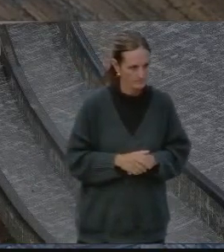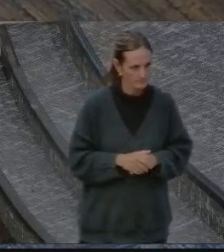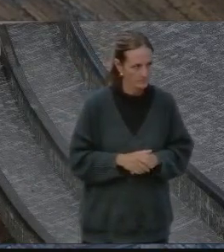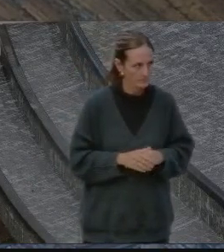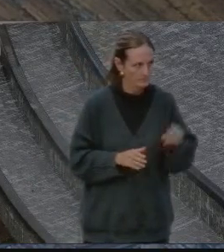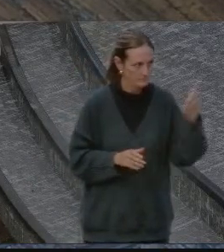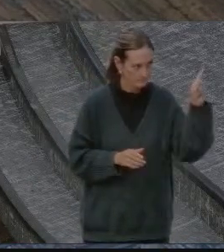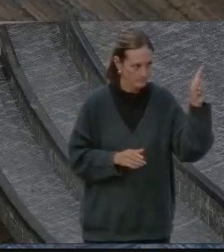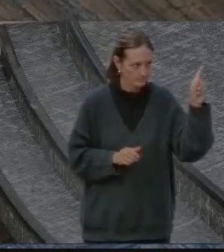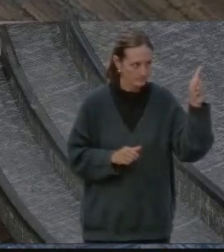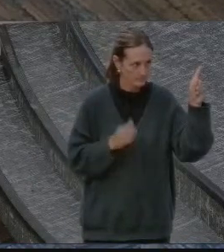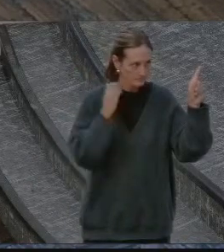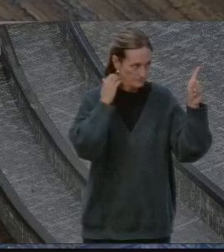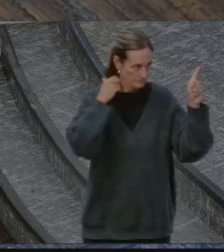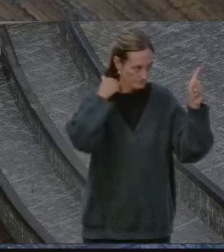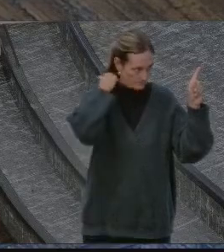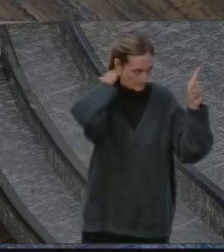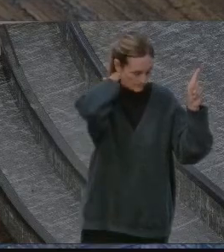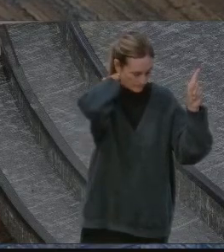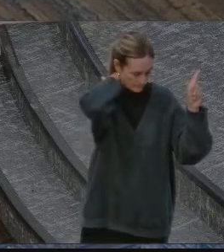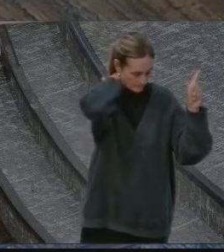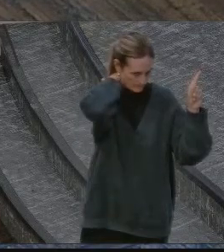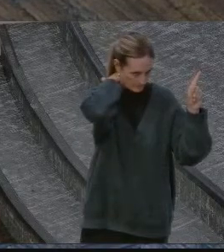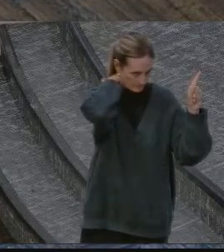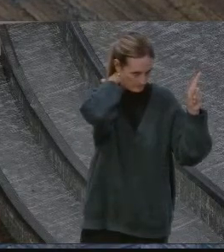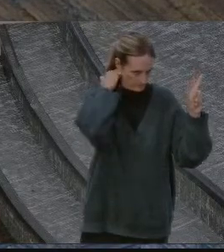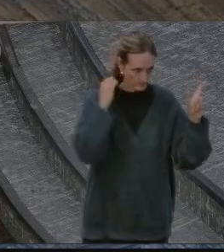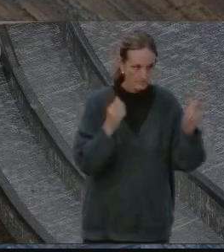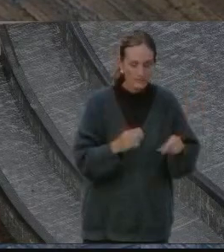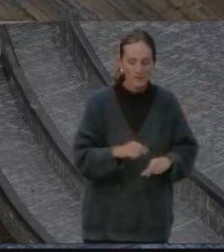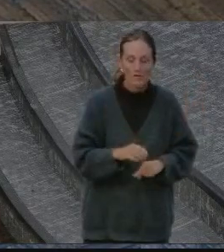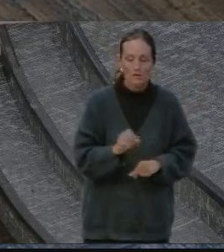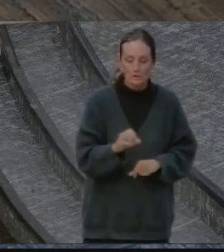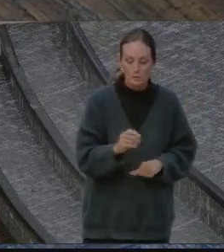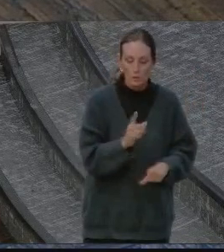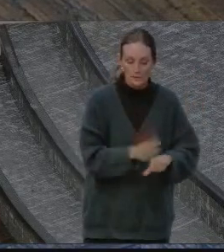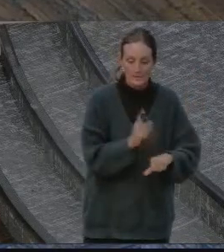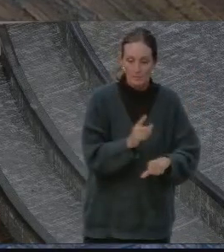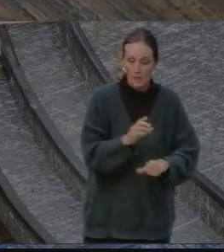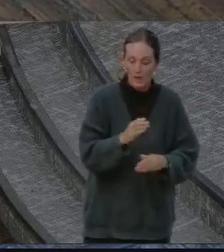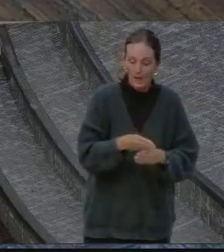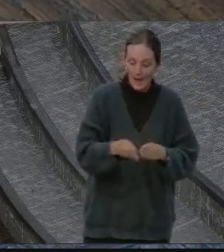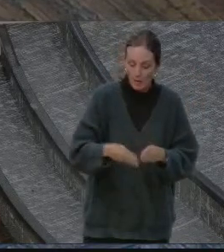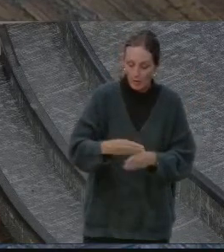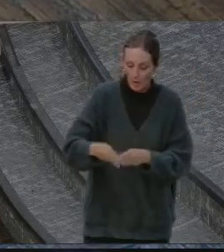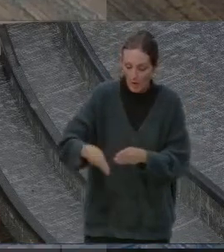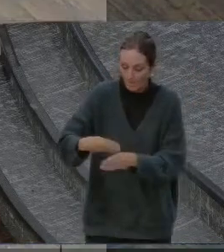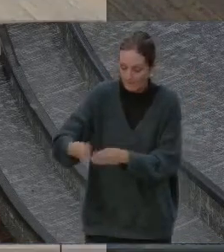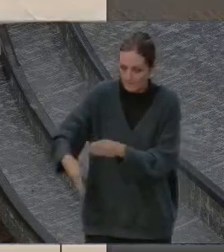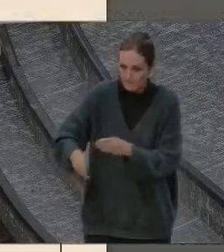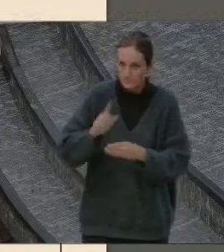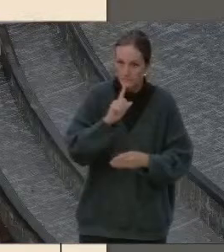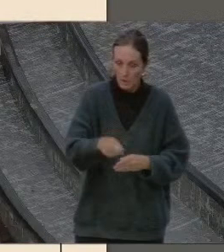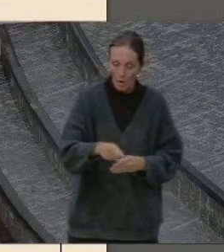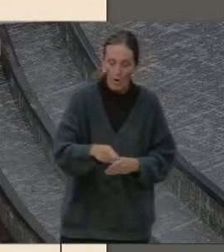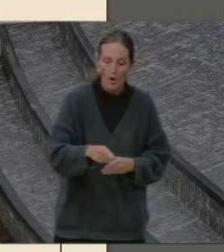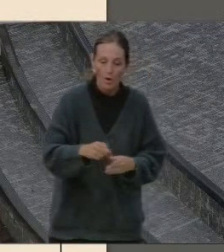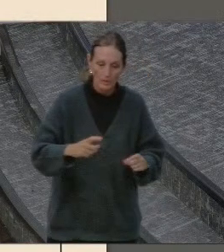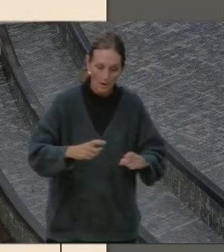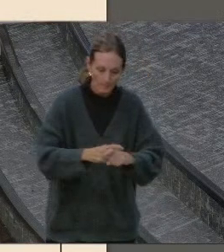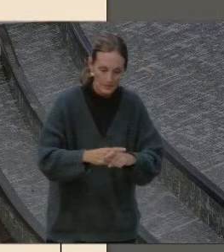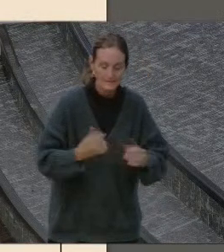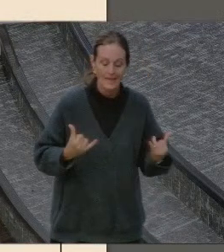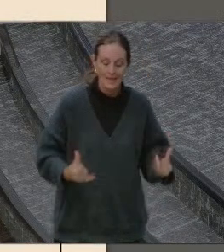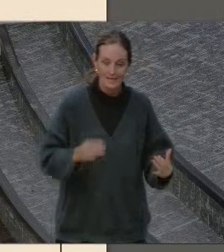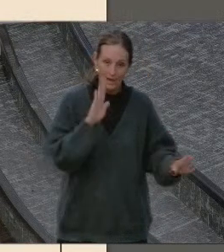Disciplinary outcomes are the result of a complex process within schools. The analysis focused on 3